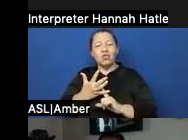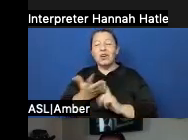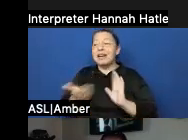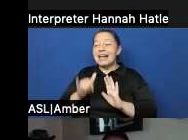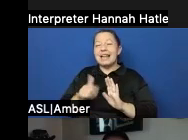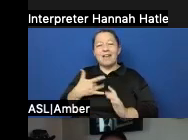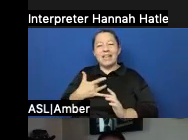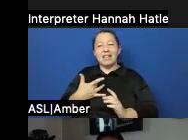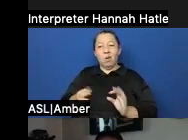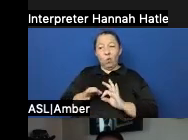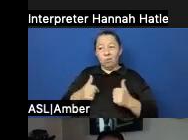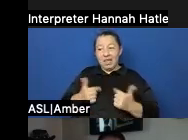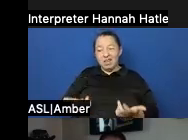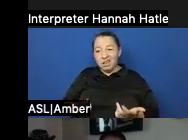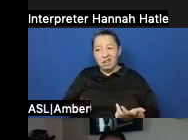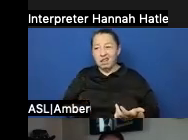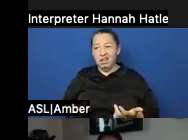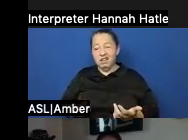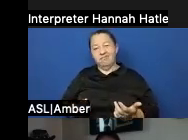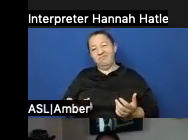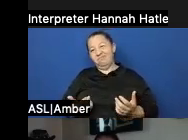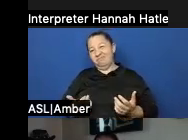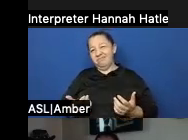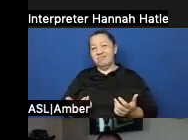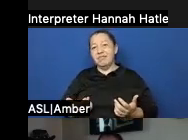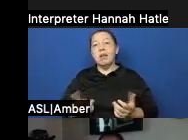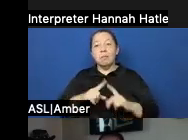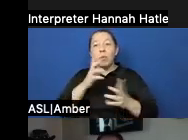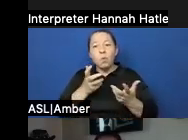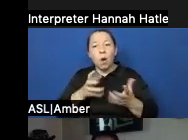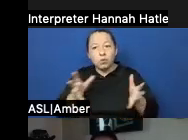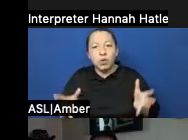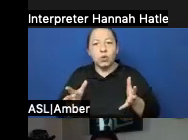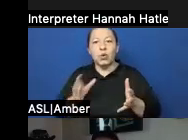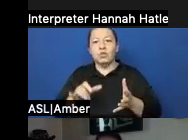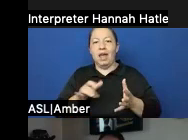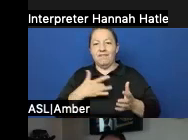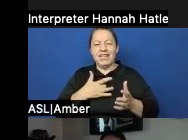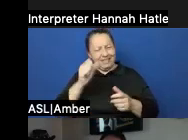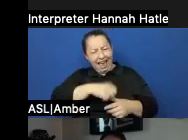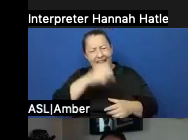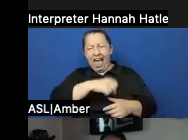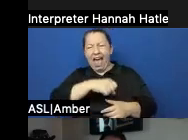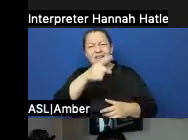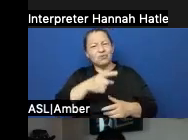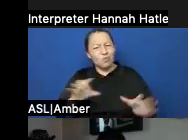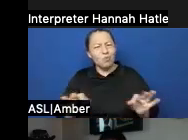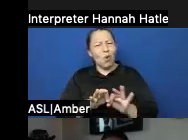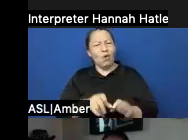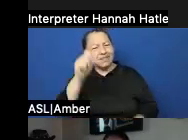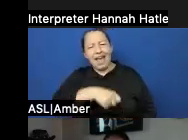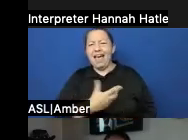that they are worthy and help reconnect them and reassure them that they are welcome into their culture,